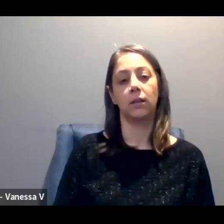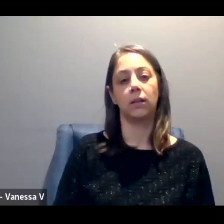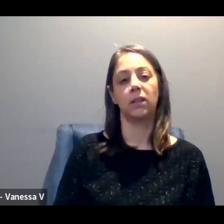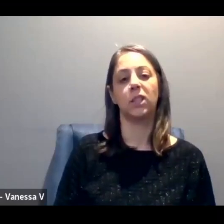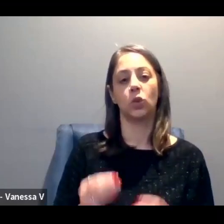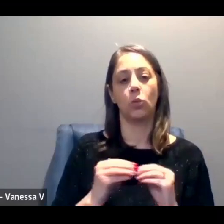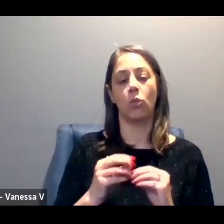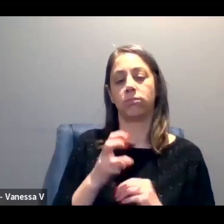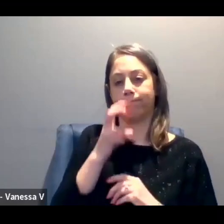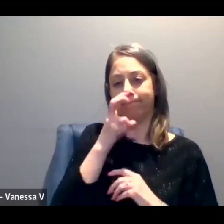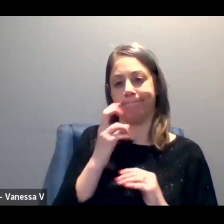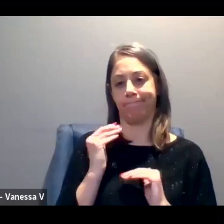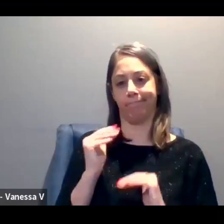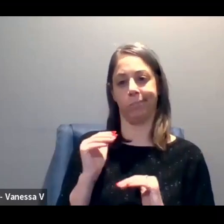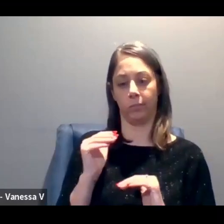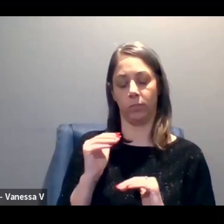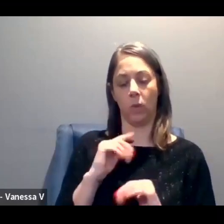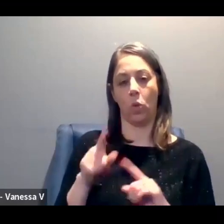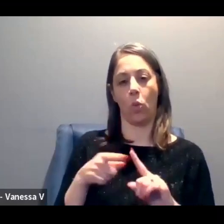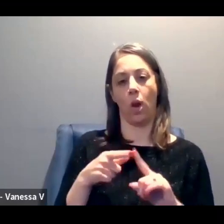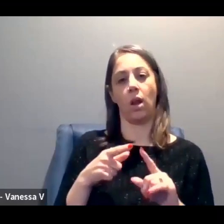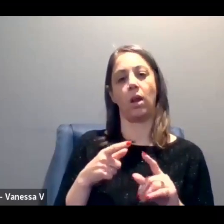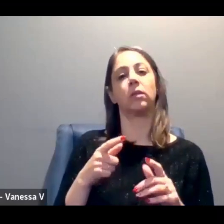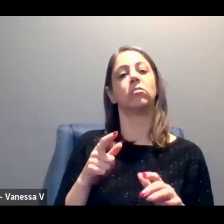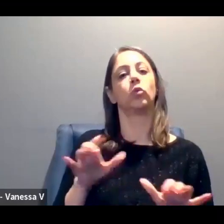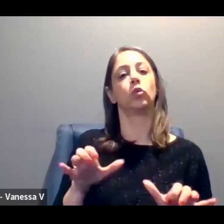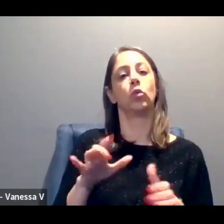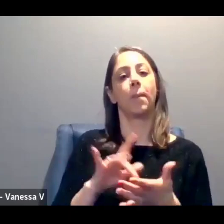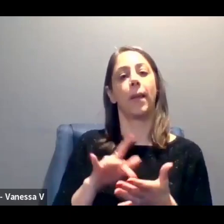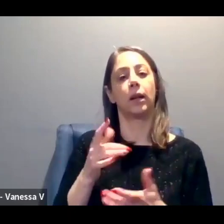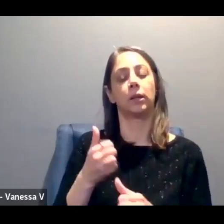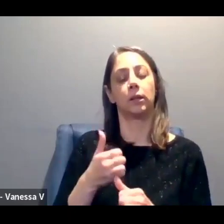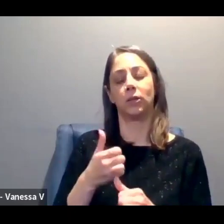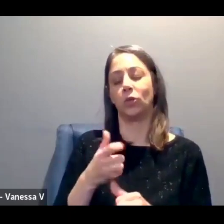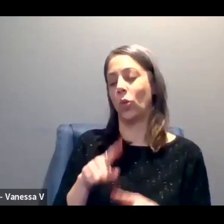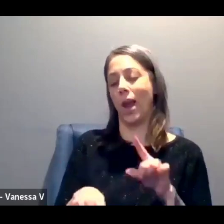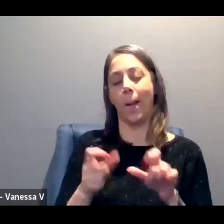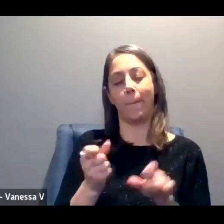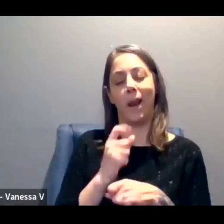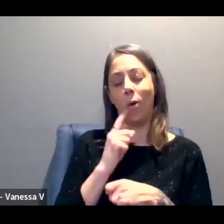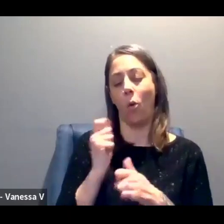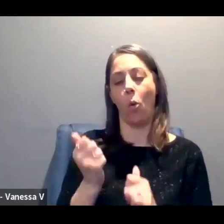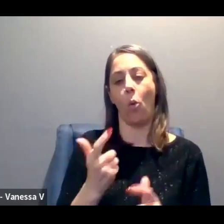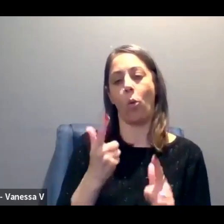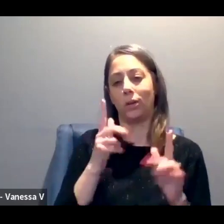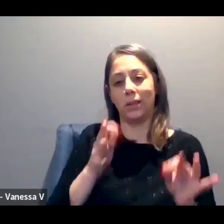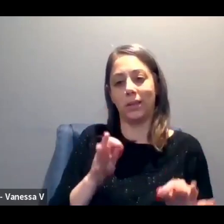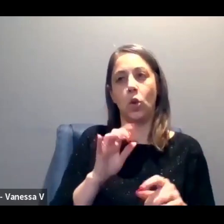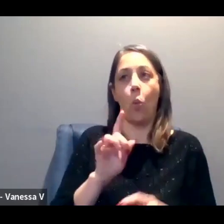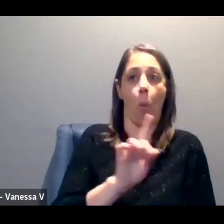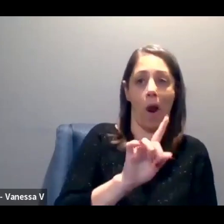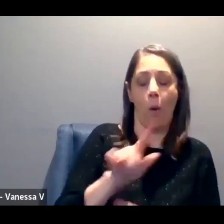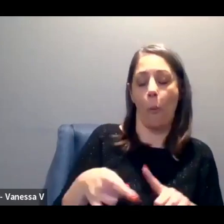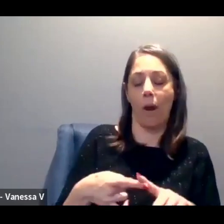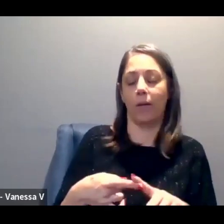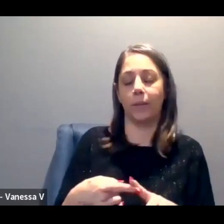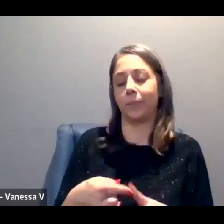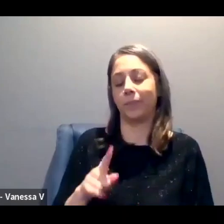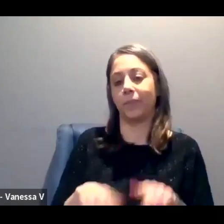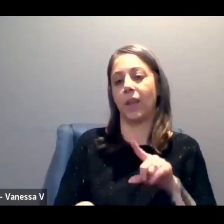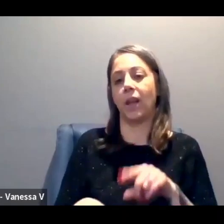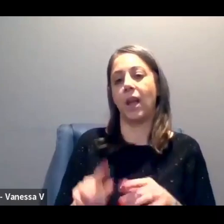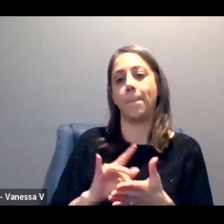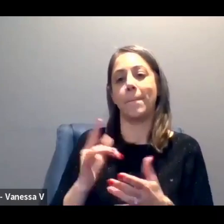rigid and limited when you go on medical assistance because you can't make all the decisions about where and when. Basically, the